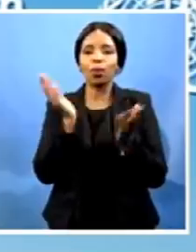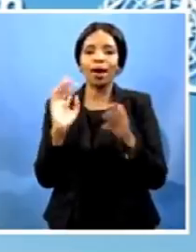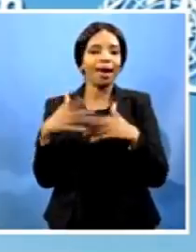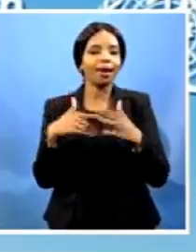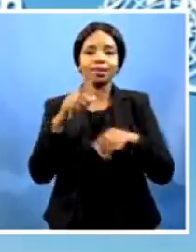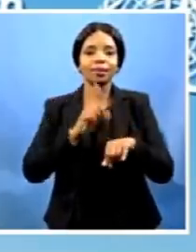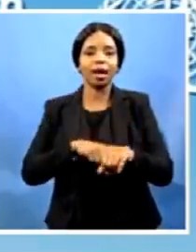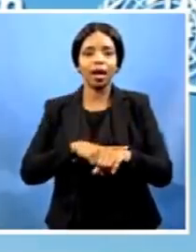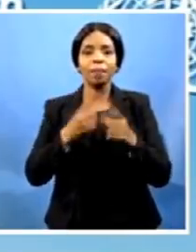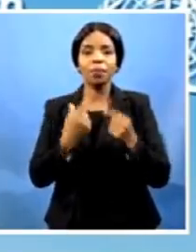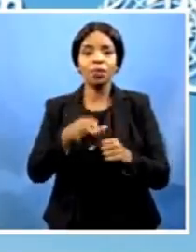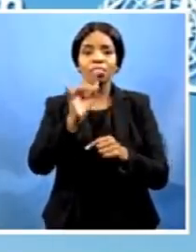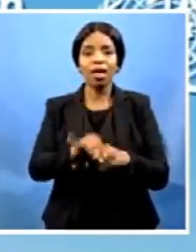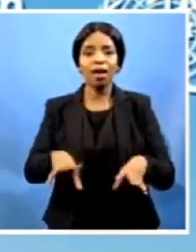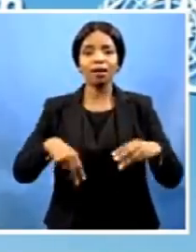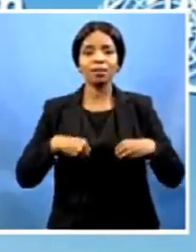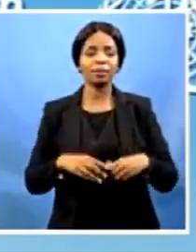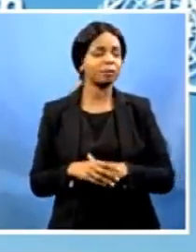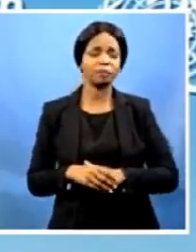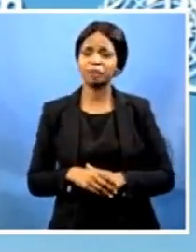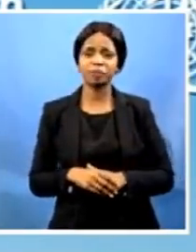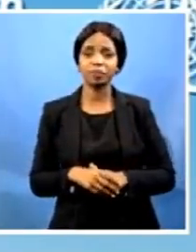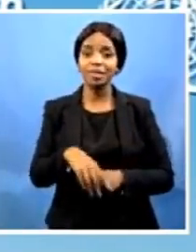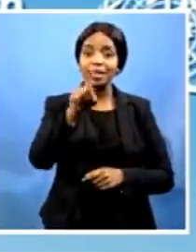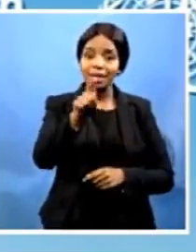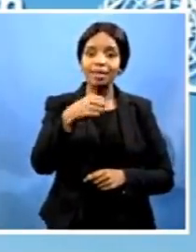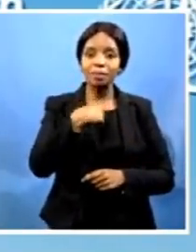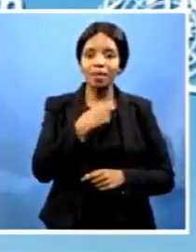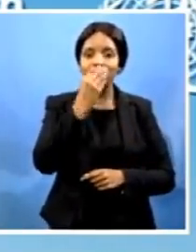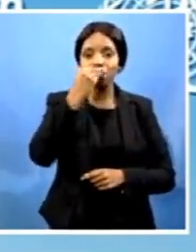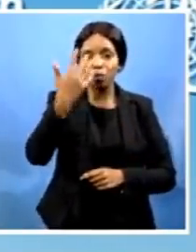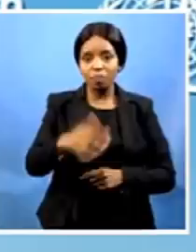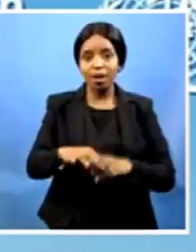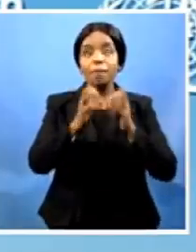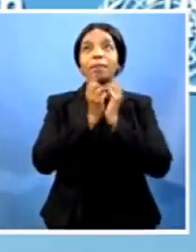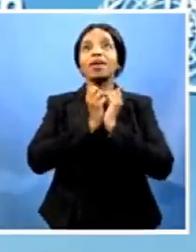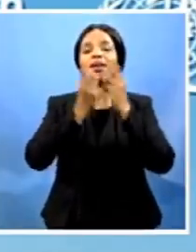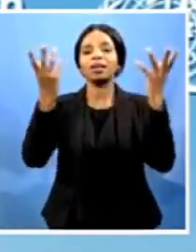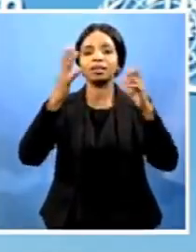many times, this is a time for solidarity, not stigma.